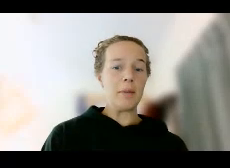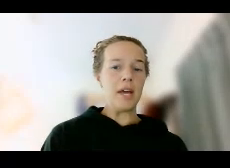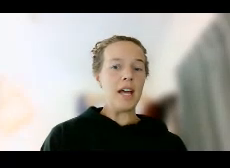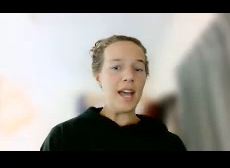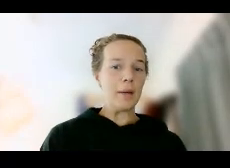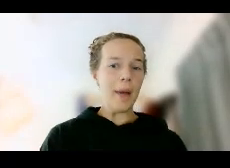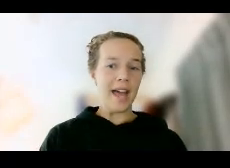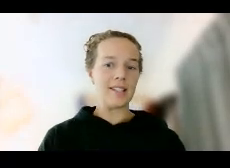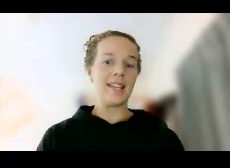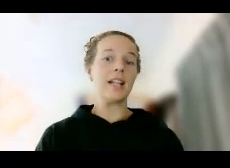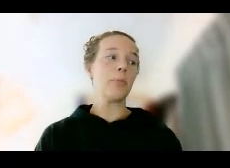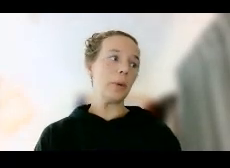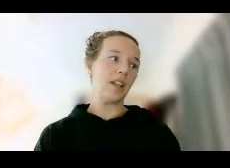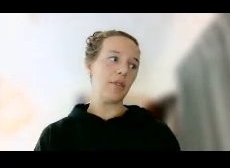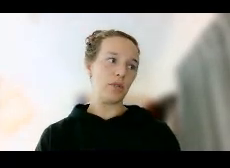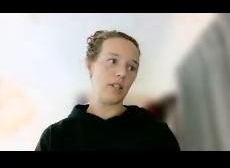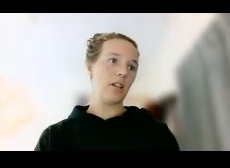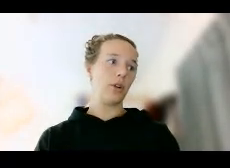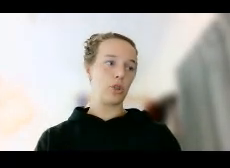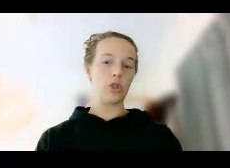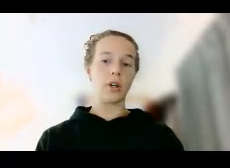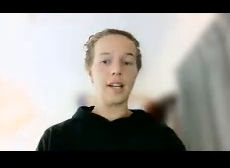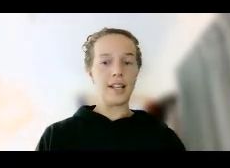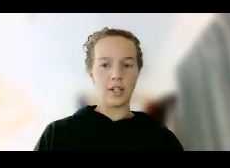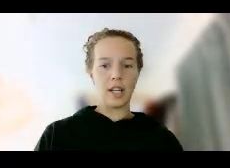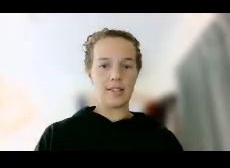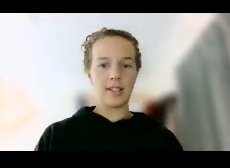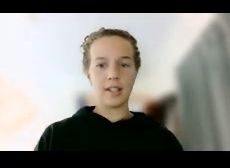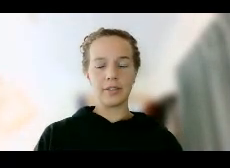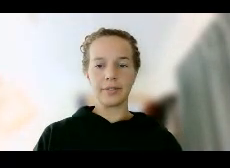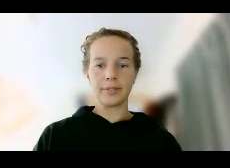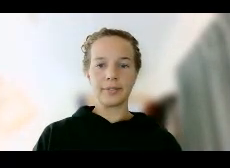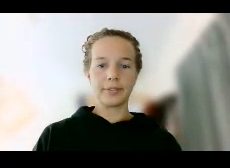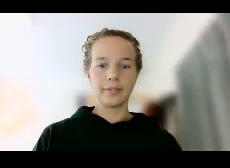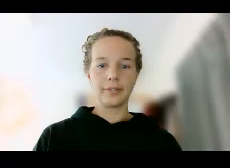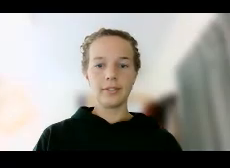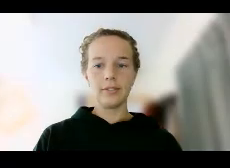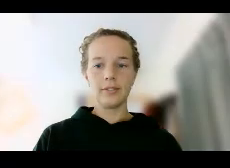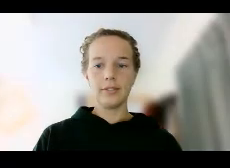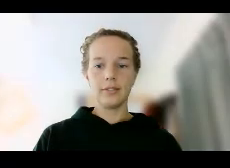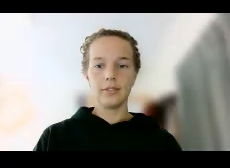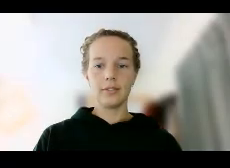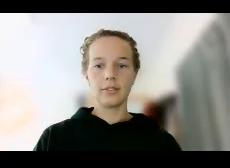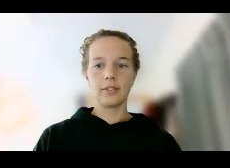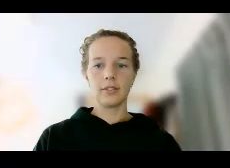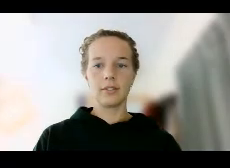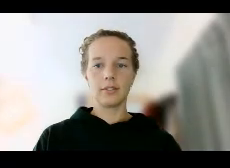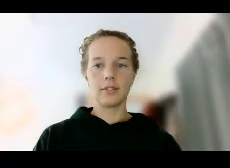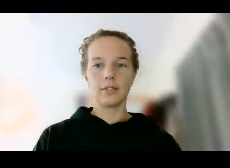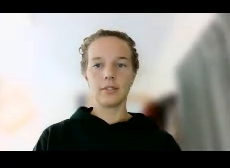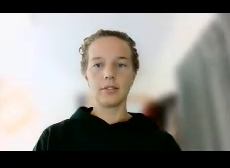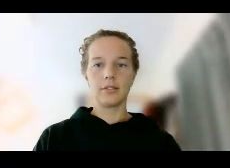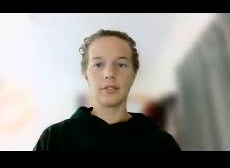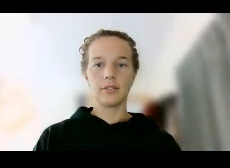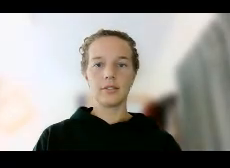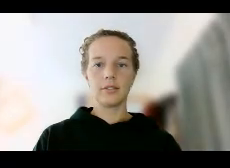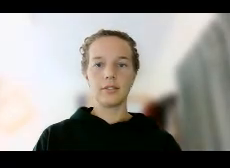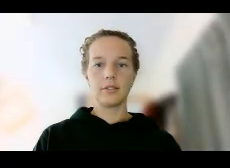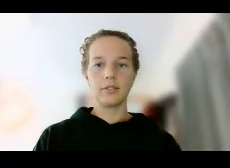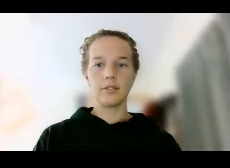even an abandoned sailboat that was resting on the shoreline, as you can see here. Yeah, and though the beach was